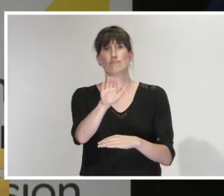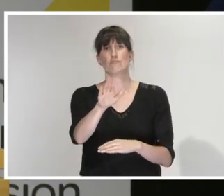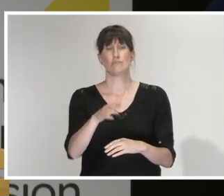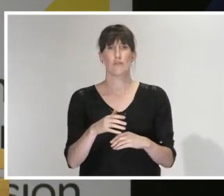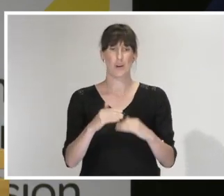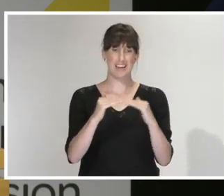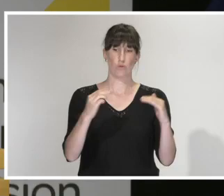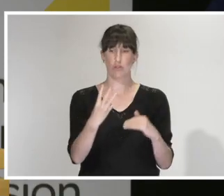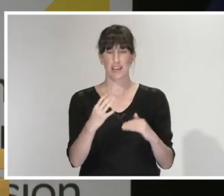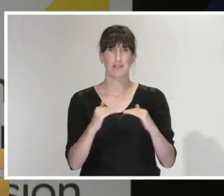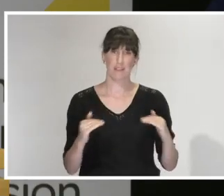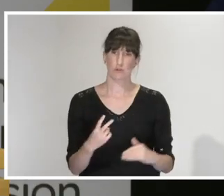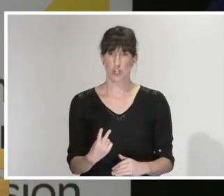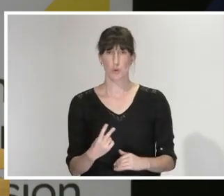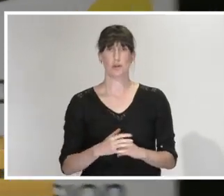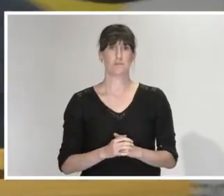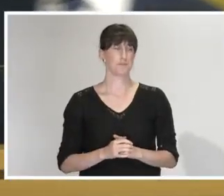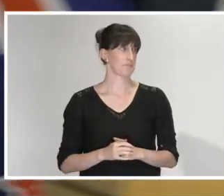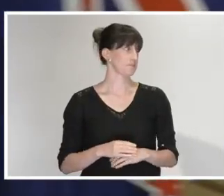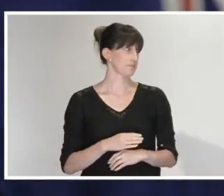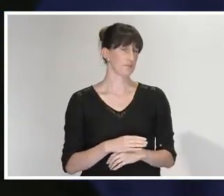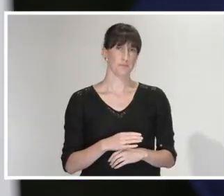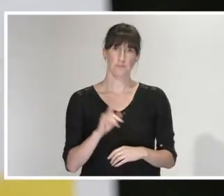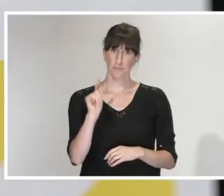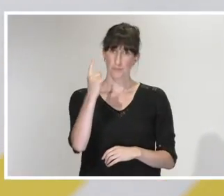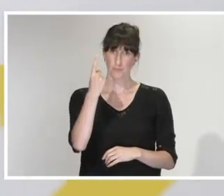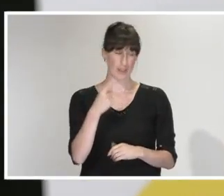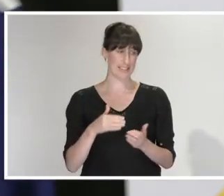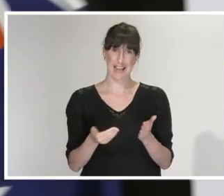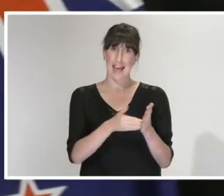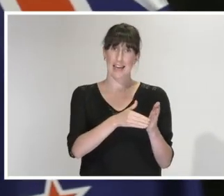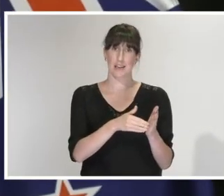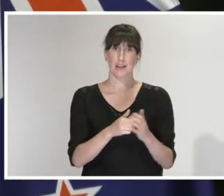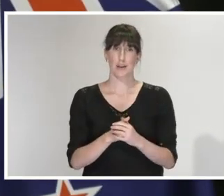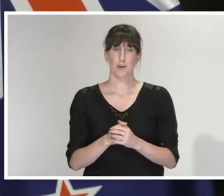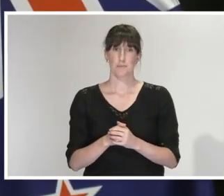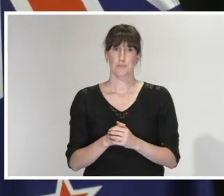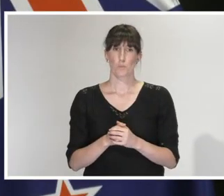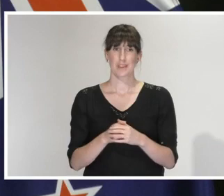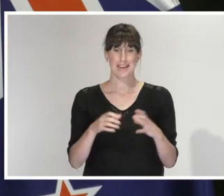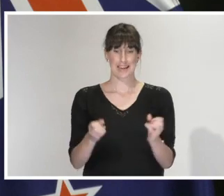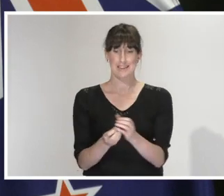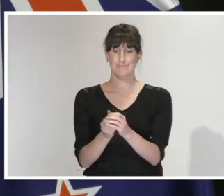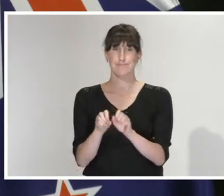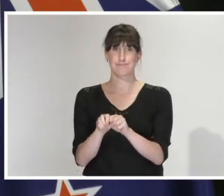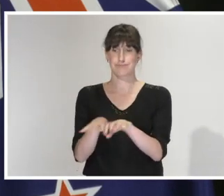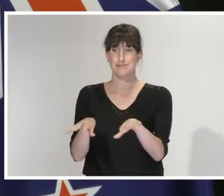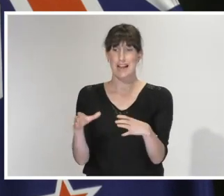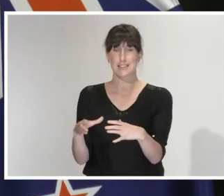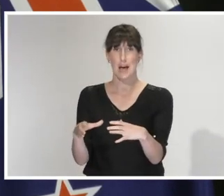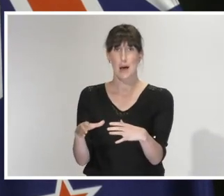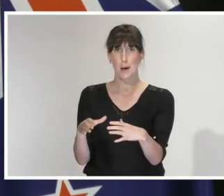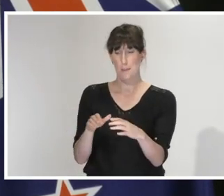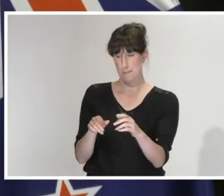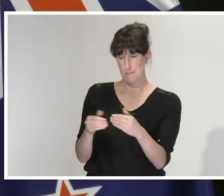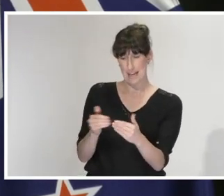and then down to 2. Yeah, I think it's fair to say as well, as Dr. Bloomfield's already said, that when you're doing cluster management, you don't necessarily apply the case